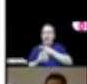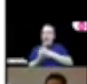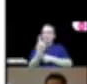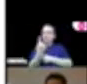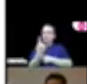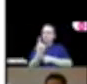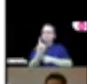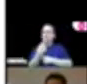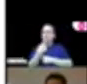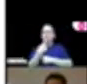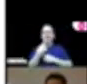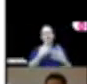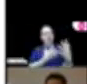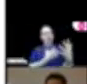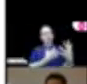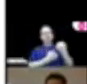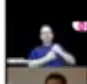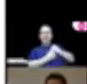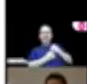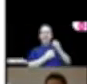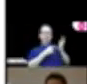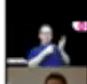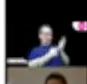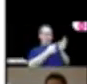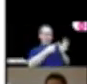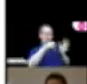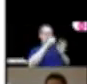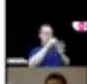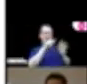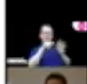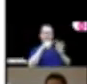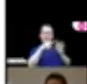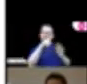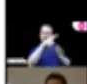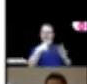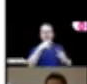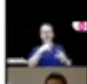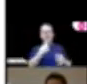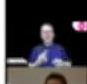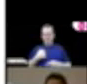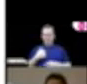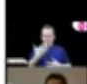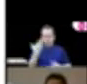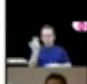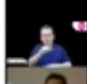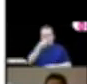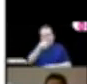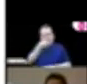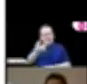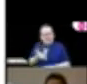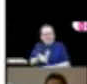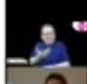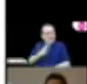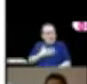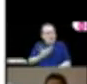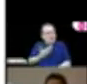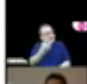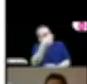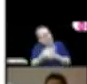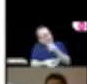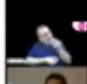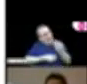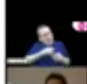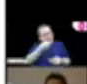raped. What did you say? What did they say? No one wants to say those things. No one wants to relive their